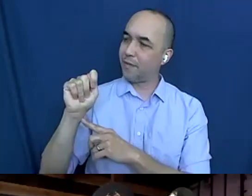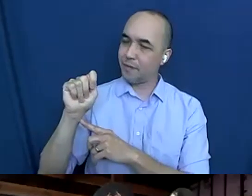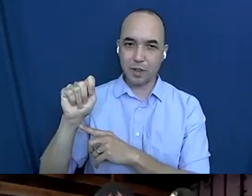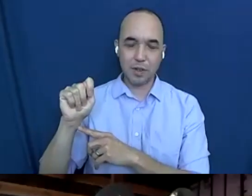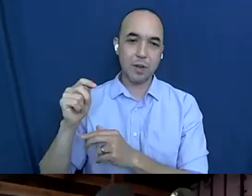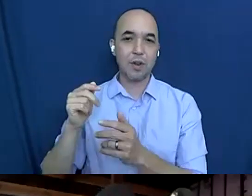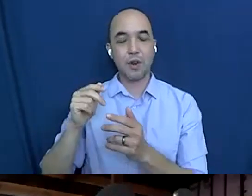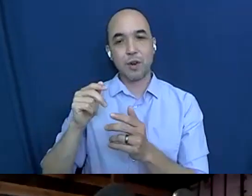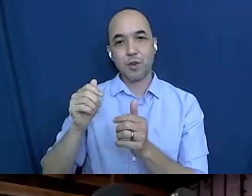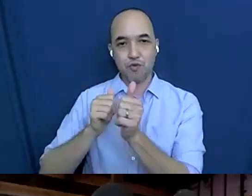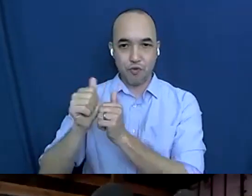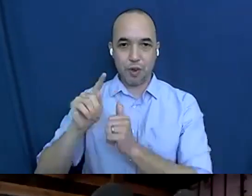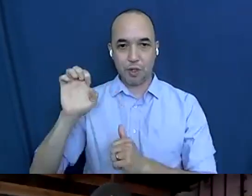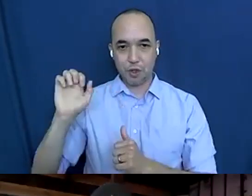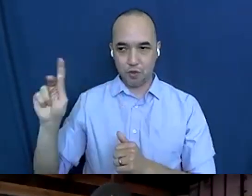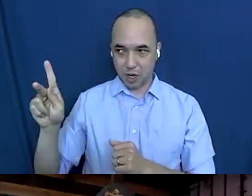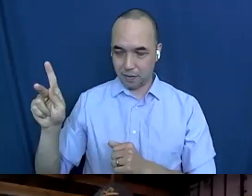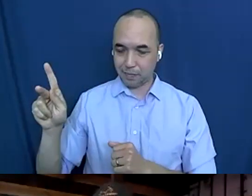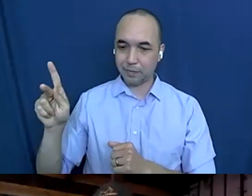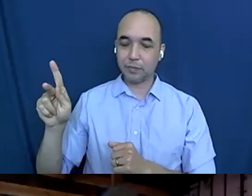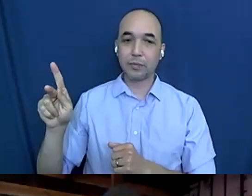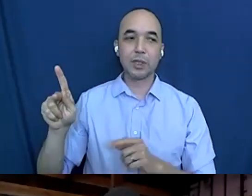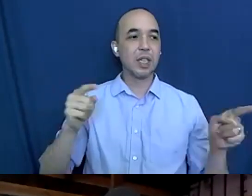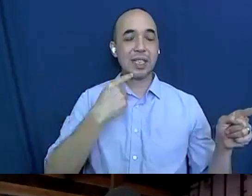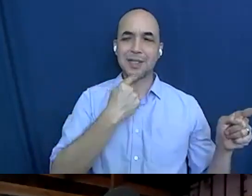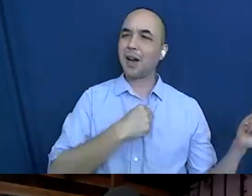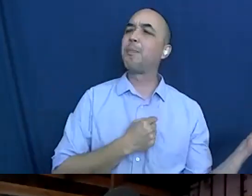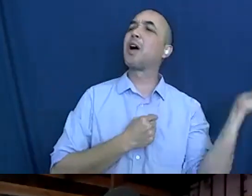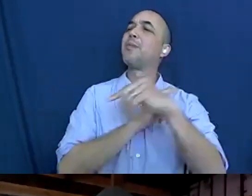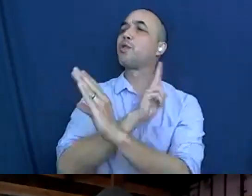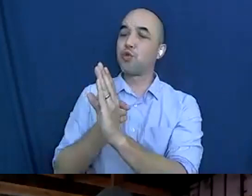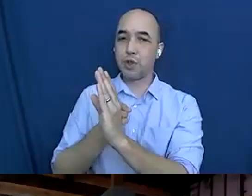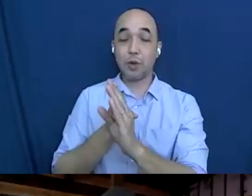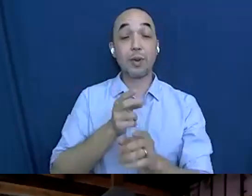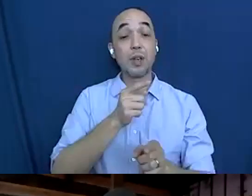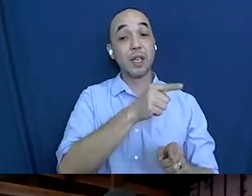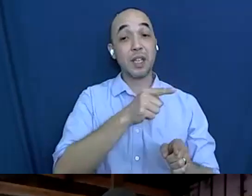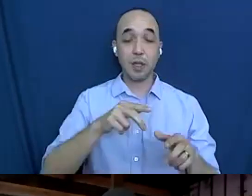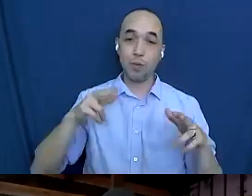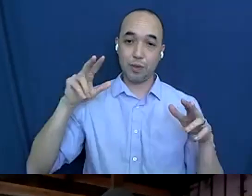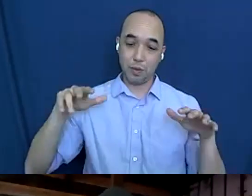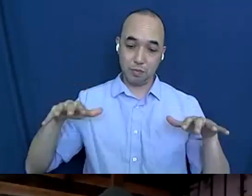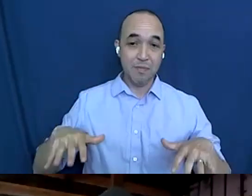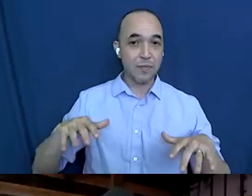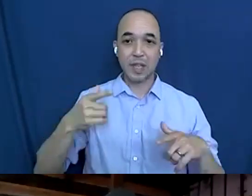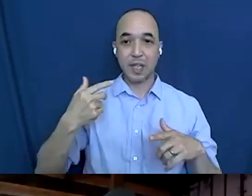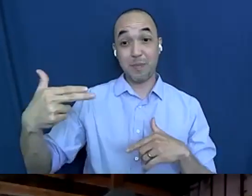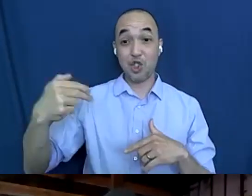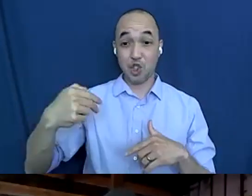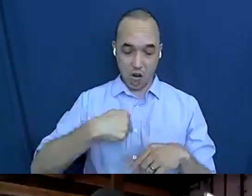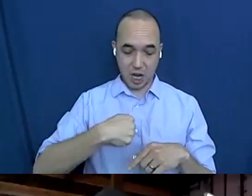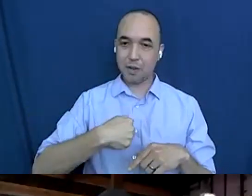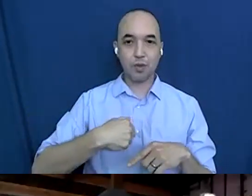shot and he was paralyzed from the waist to his chest down. 40 minutes later, he comes down this, if anyone knows where that hill is,